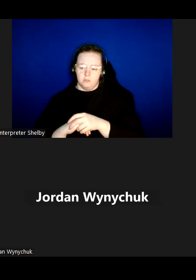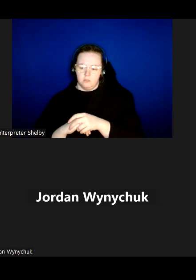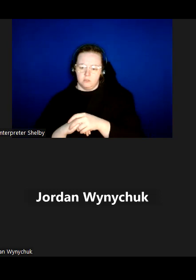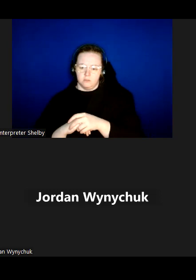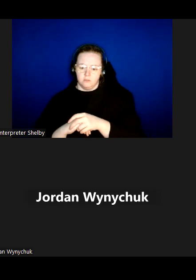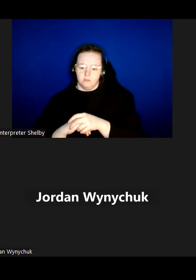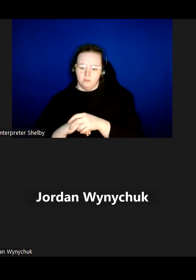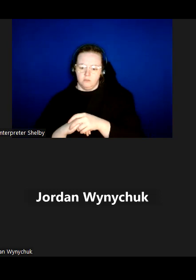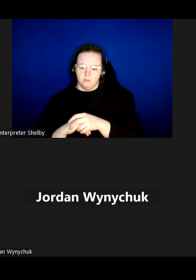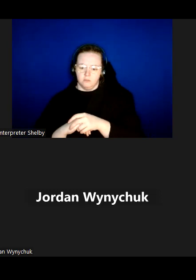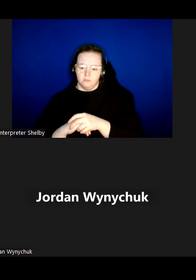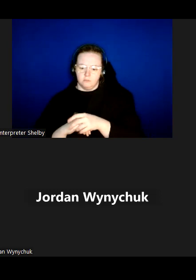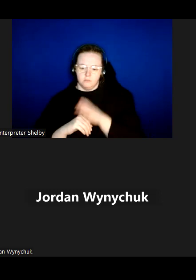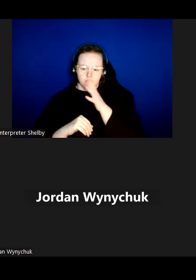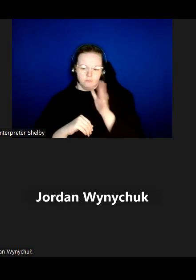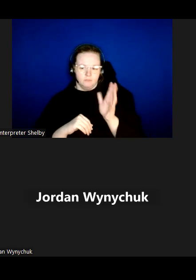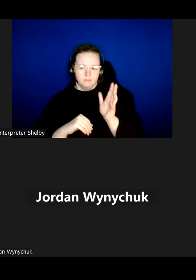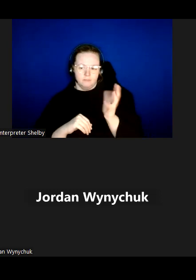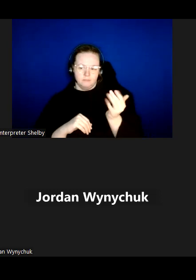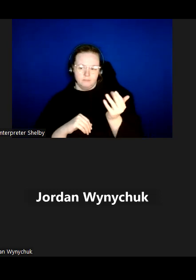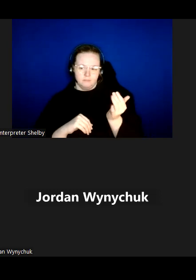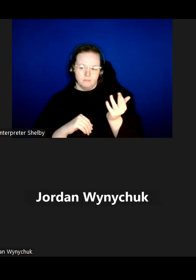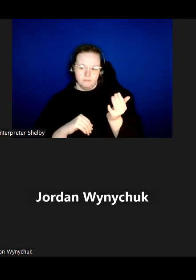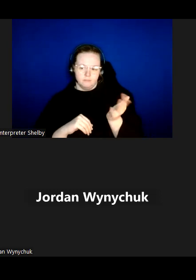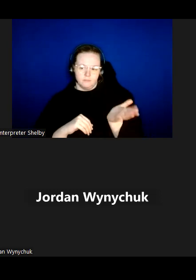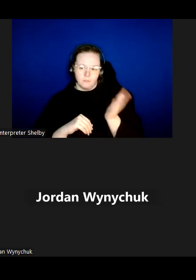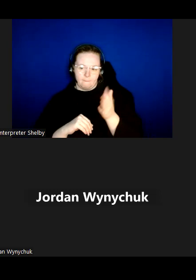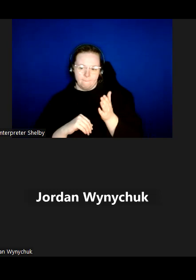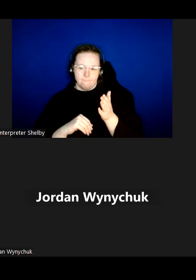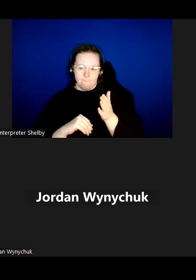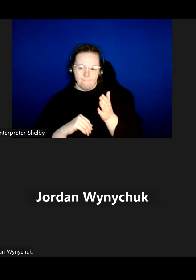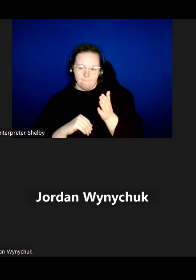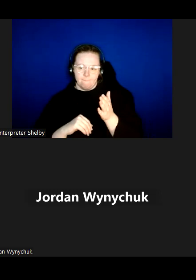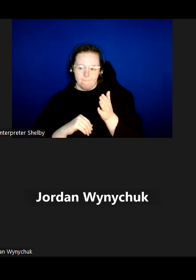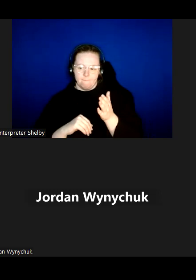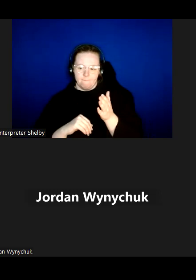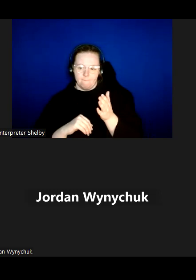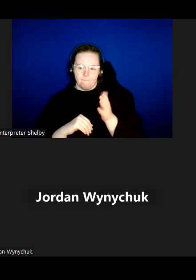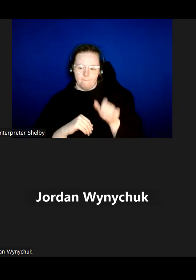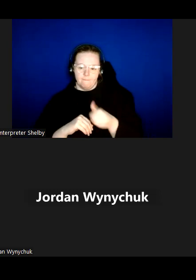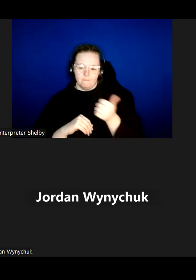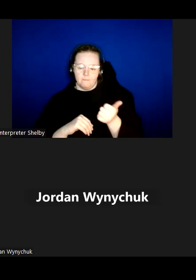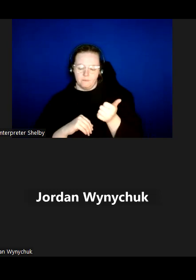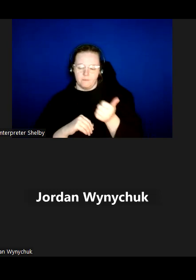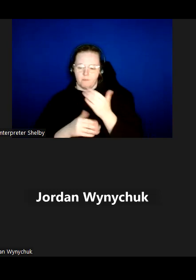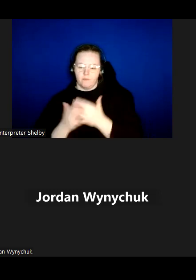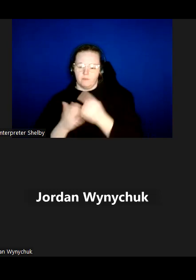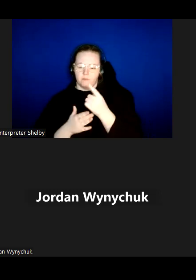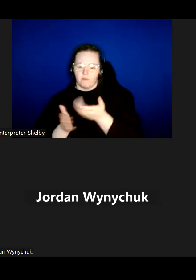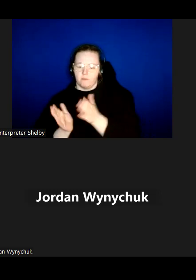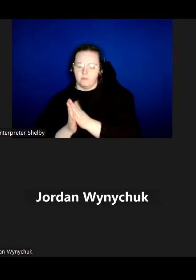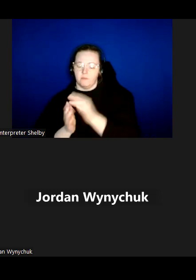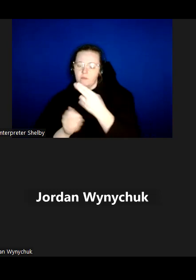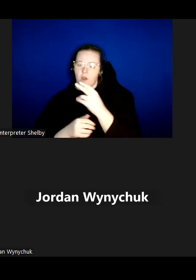Okay, so we'll leave and see if that person will come off mute. Another question. Somebody asked, does